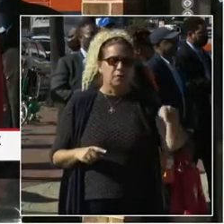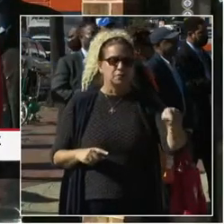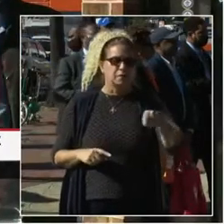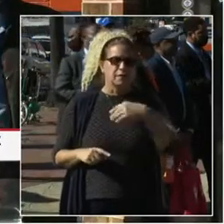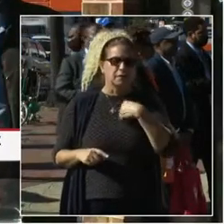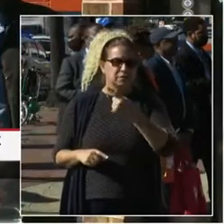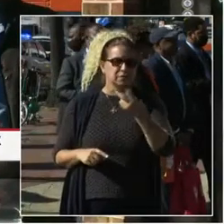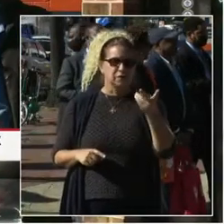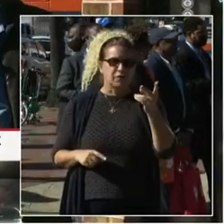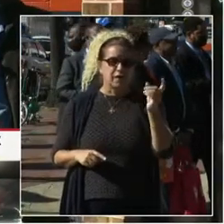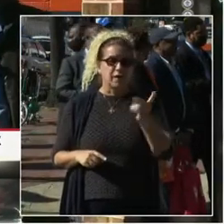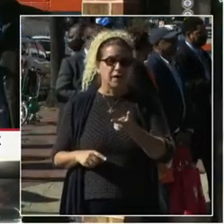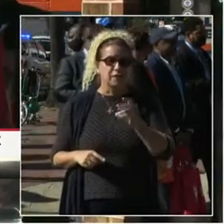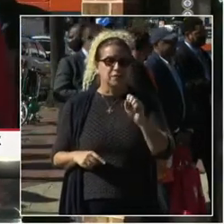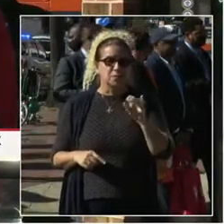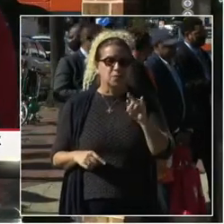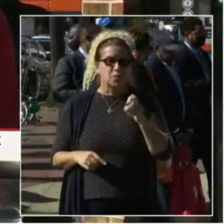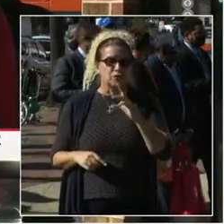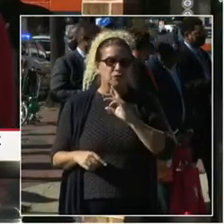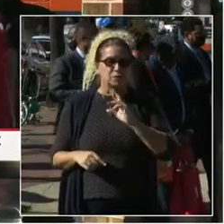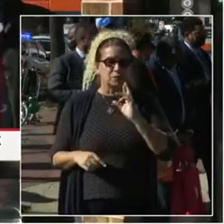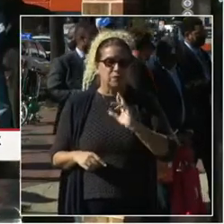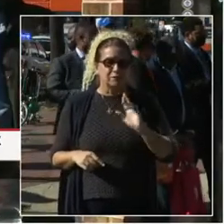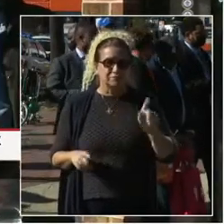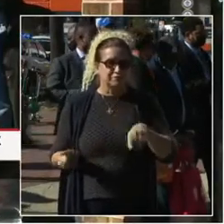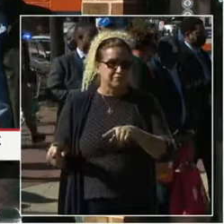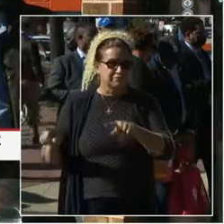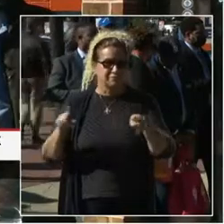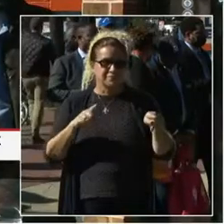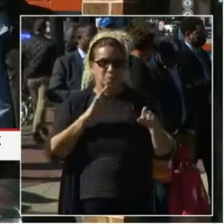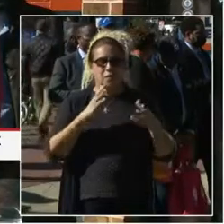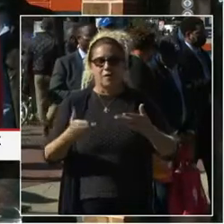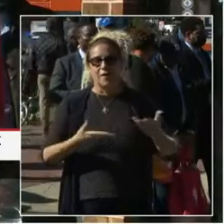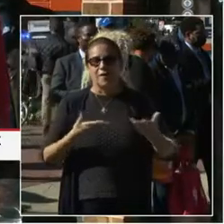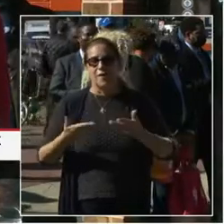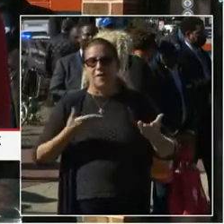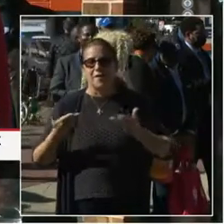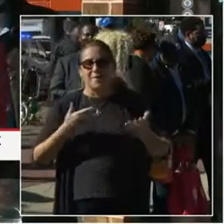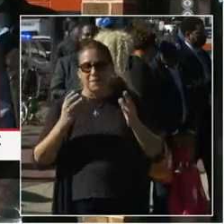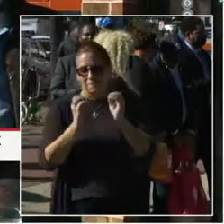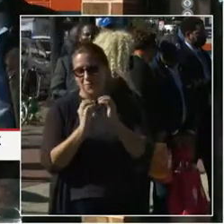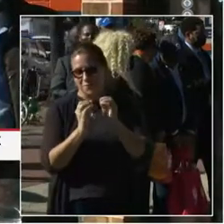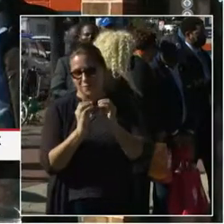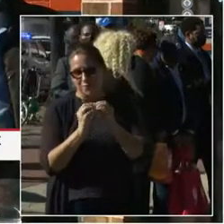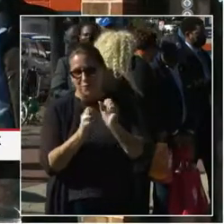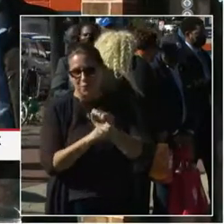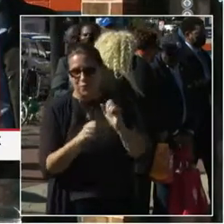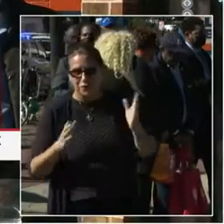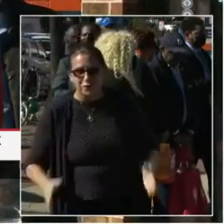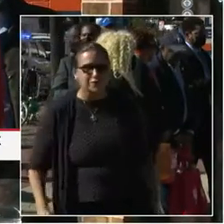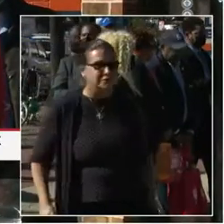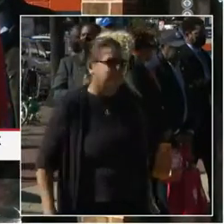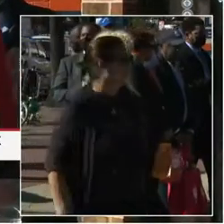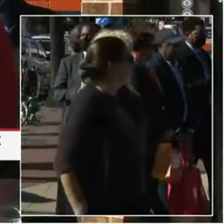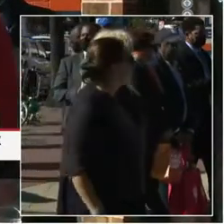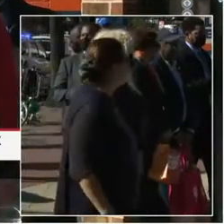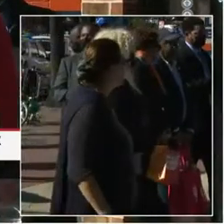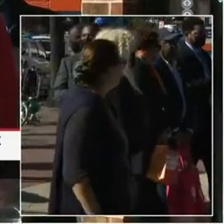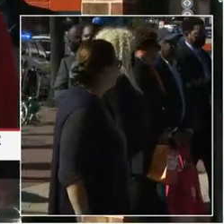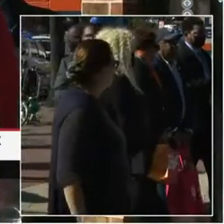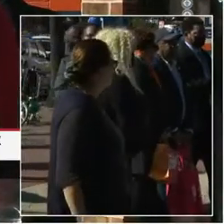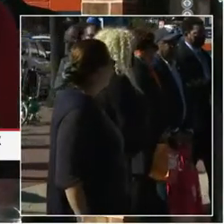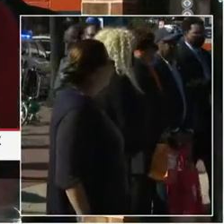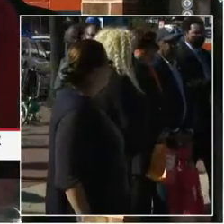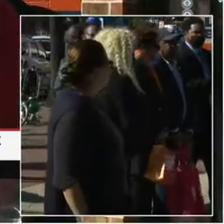so that's really what it's all about for me, because I went in the restaurant business to do just that. I was